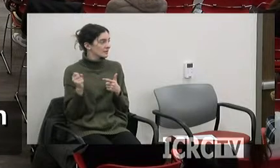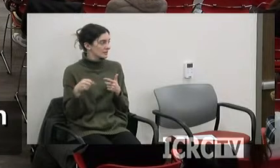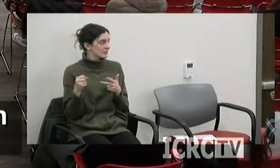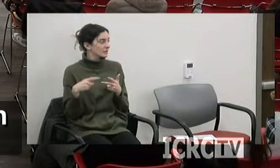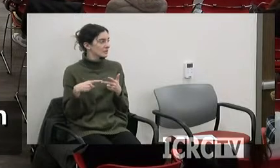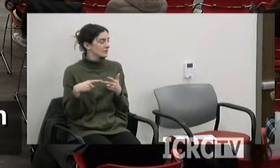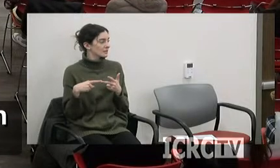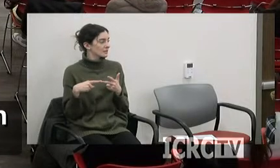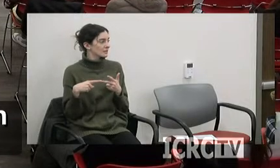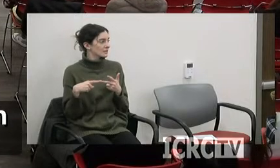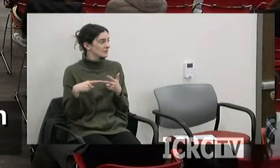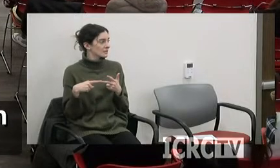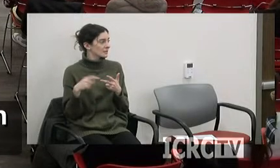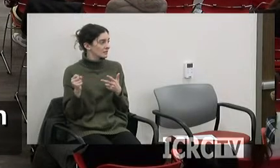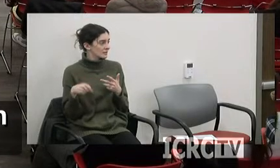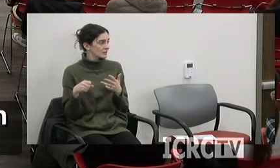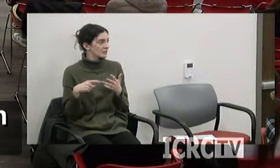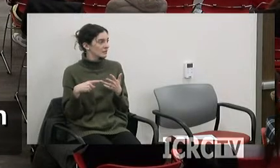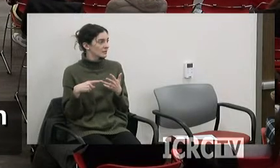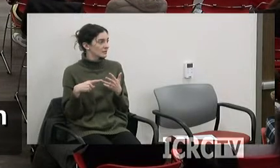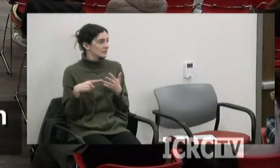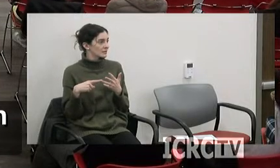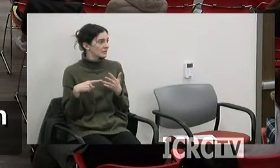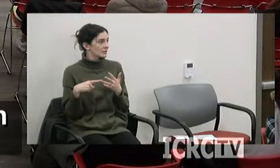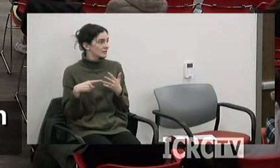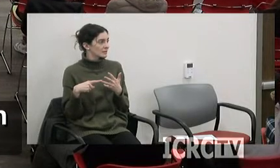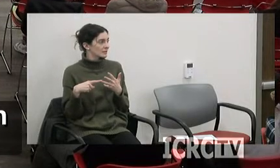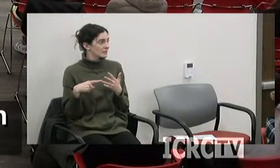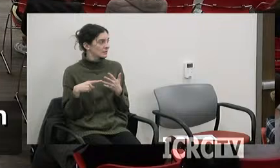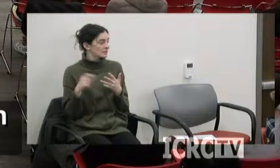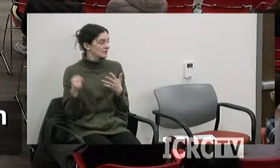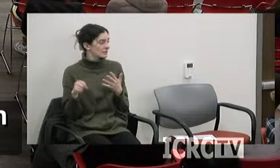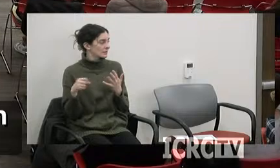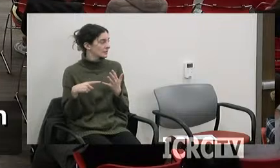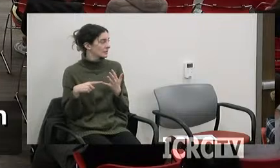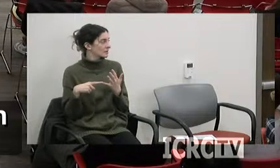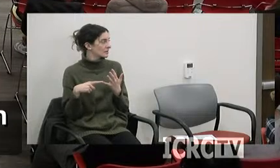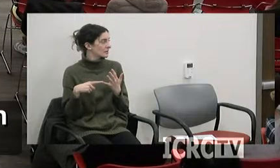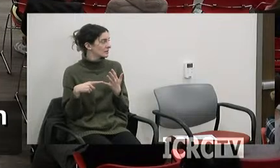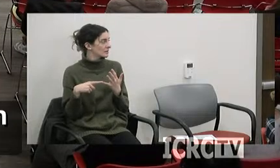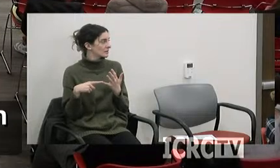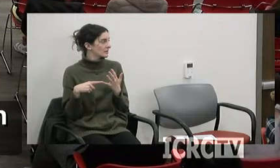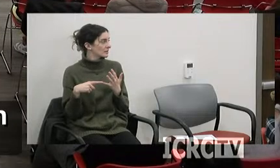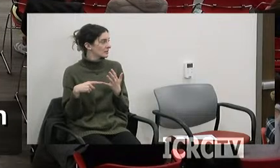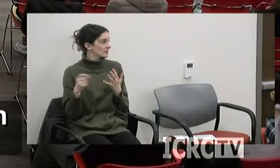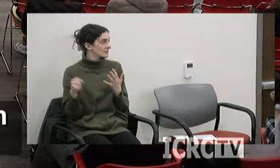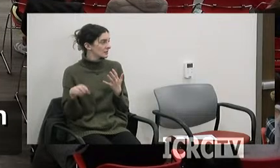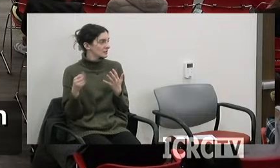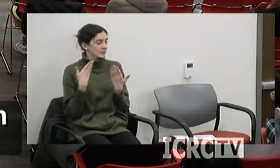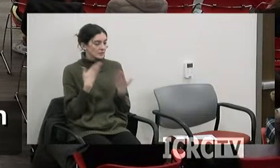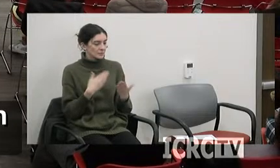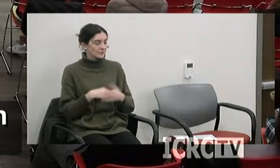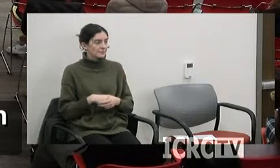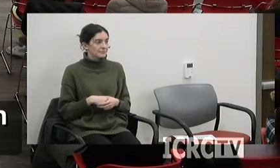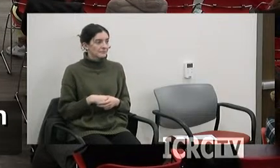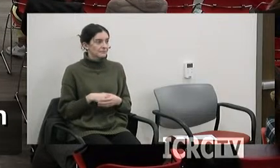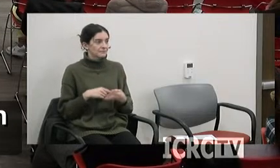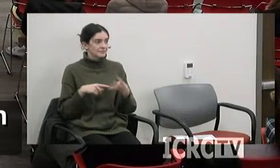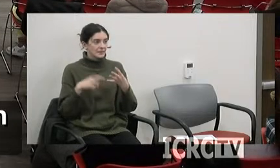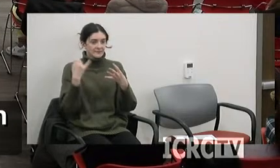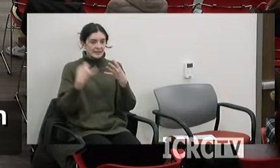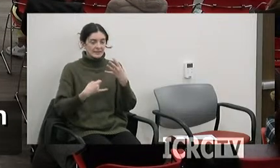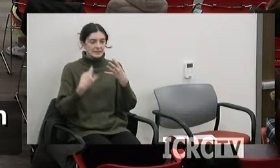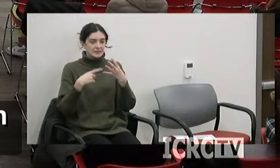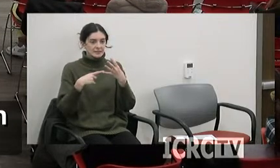Yes. Mrs. Nolan? Yes. Mrs. Chestnut? Yes. Mr. Miranda? Yes, thank you. And